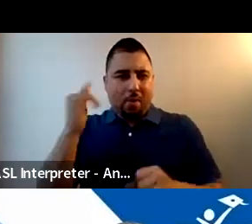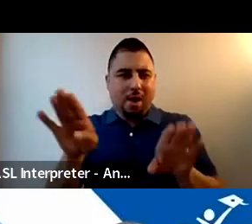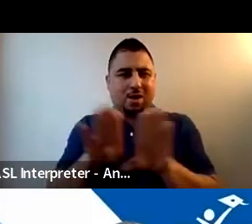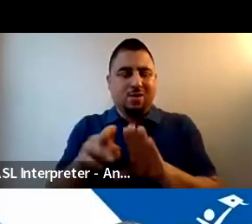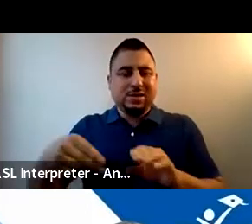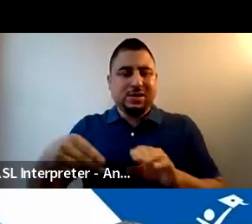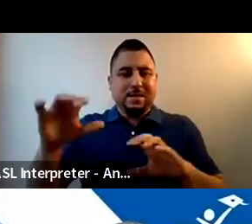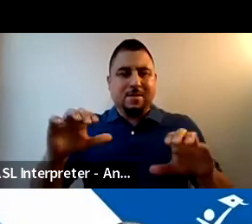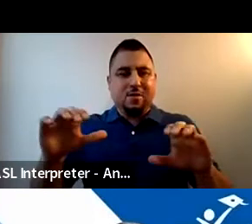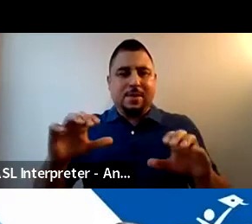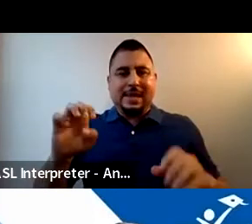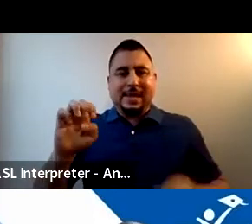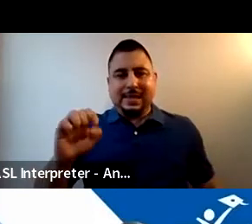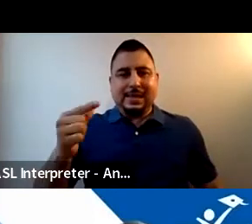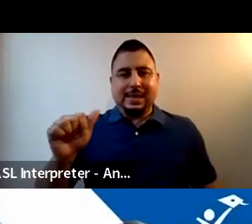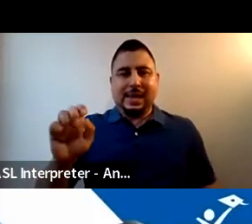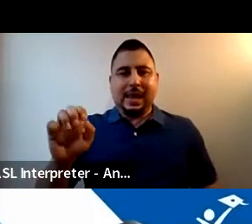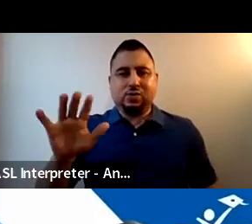high performing E-Gate school?